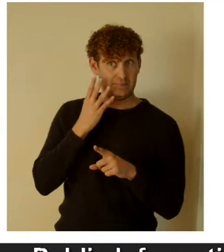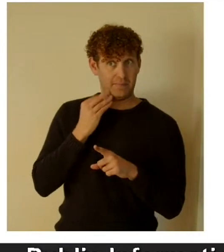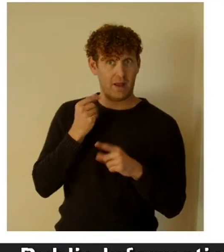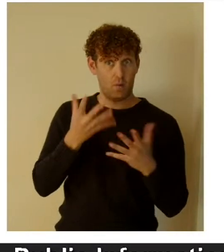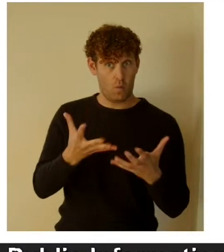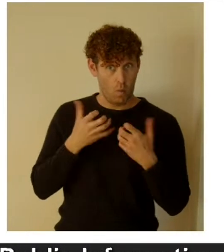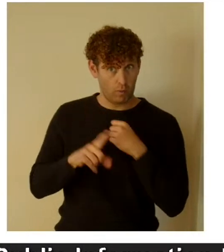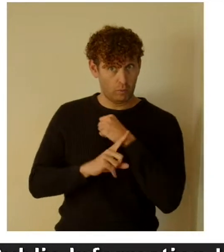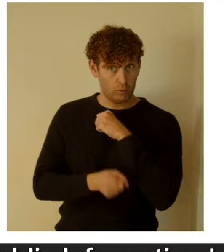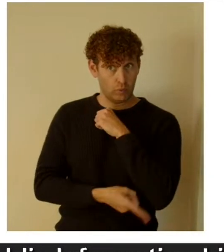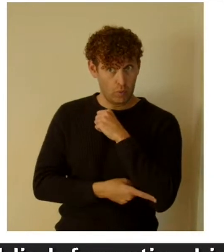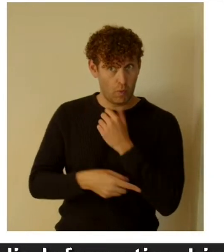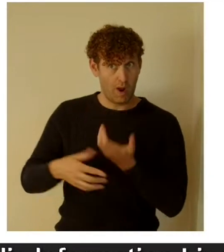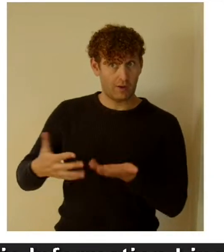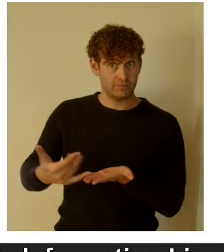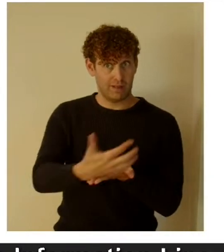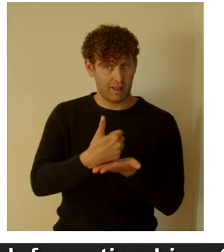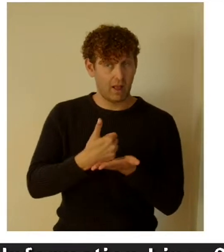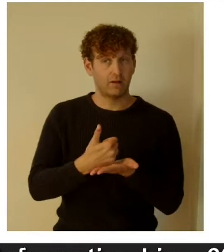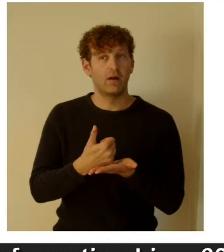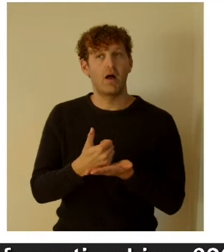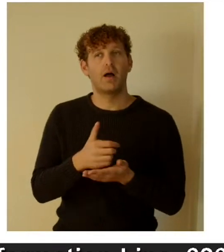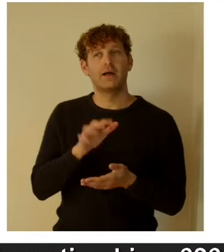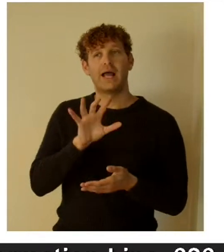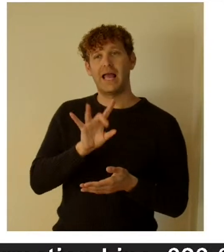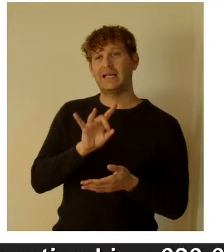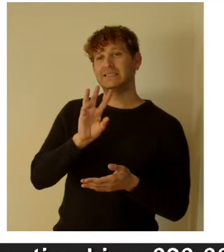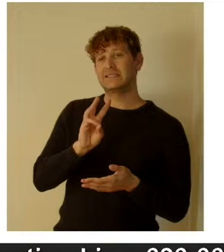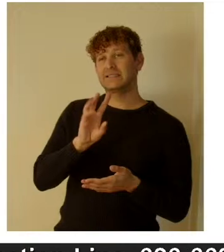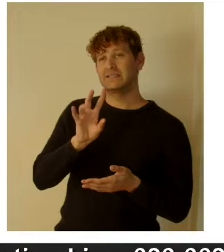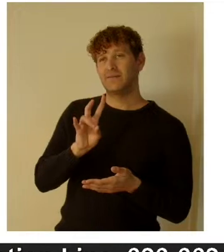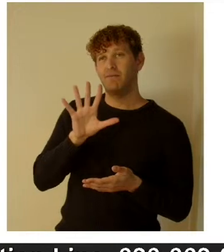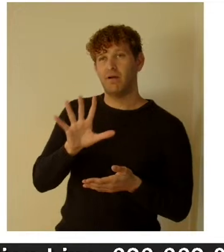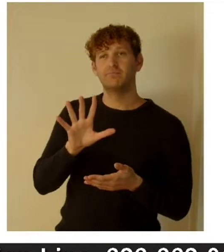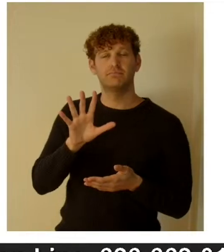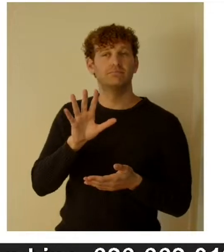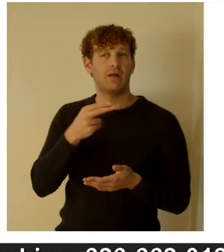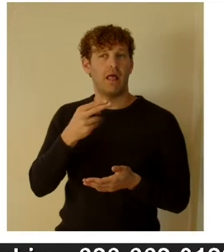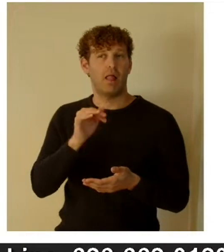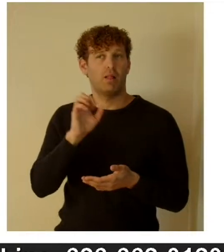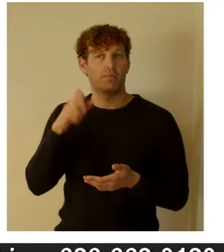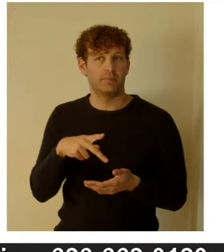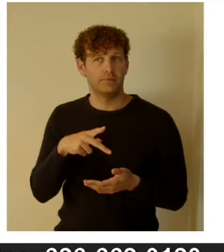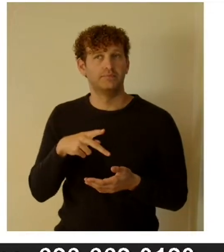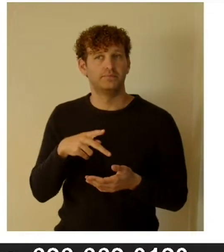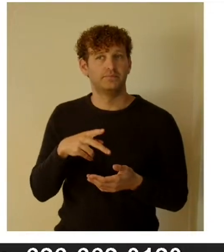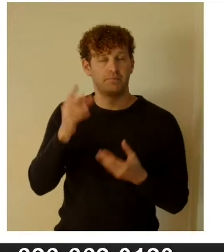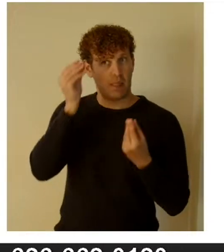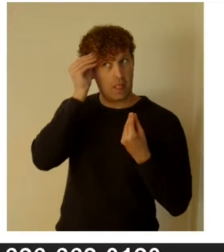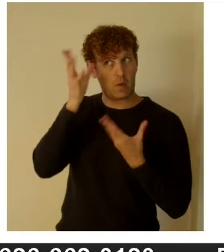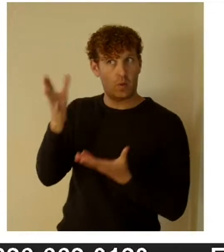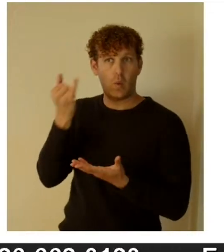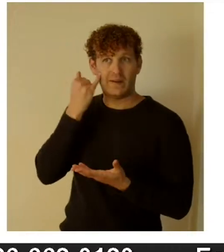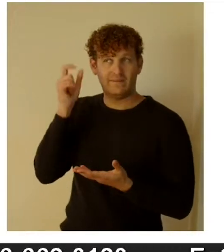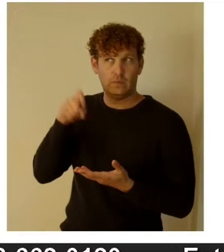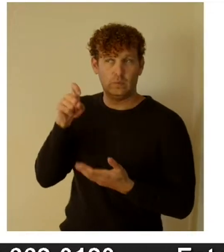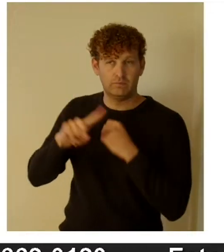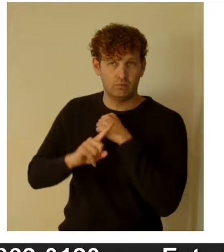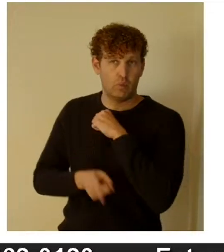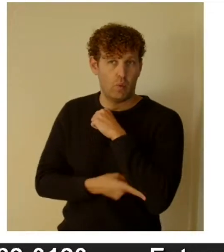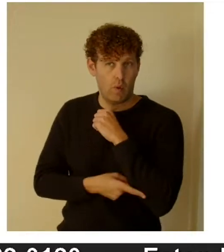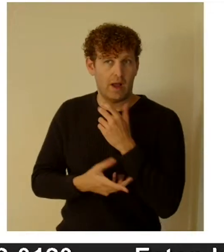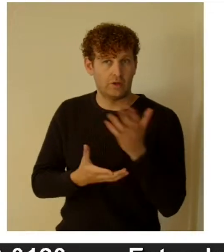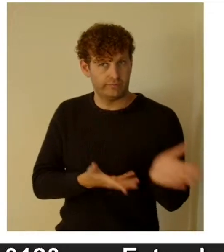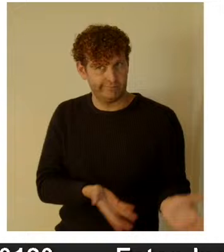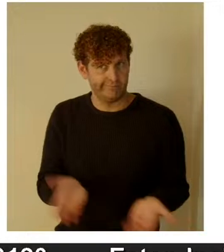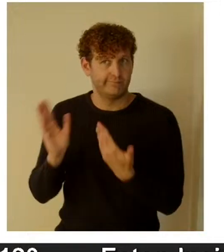again, 1-800-675-HELP, and let us know that you need trash service. On trash and on